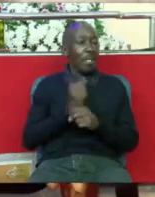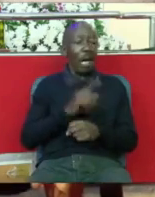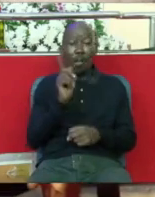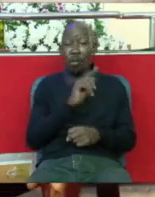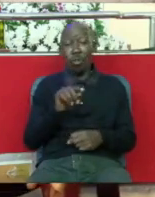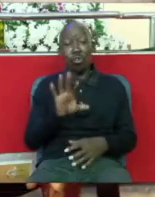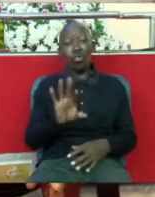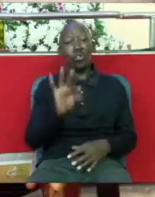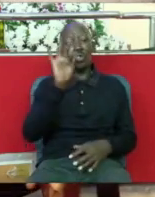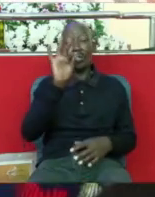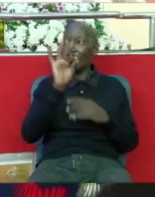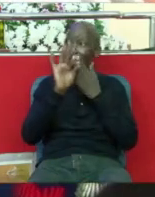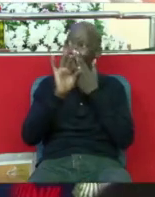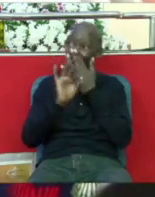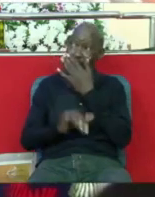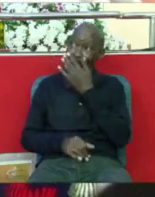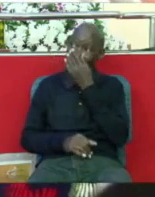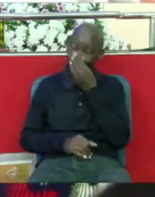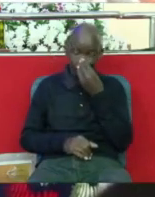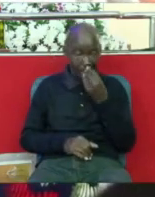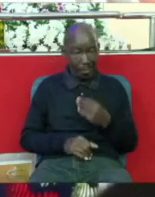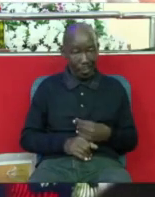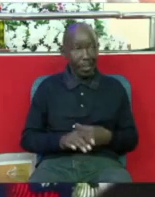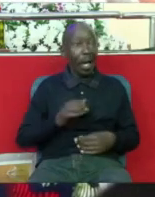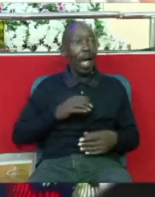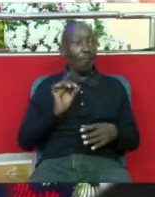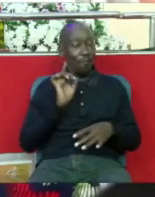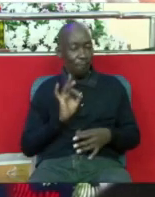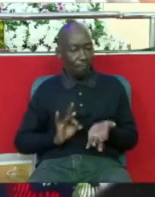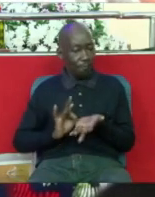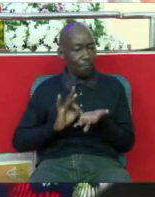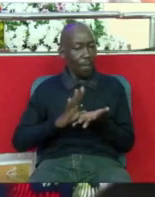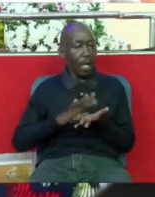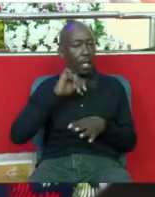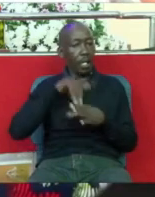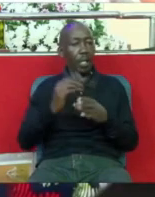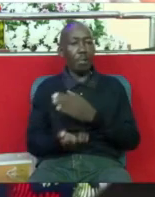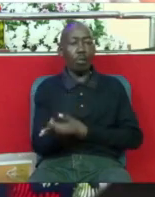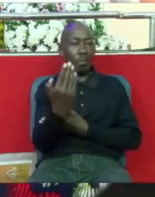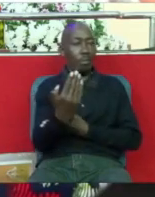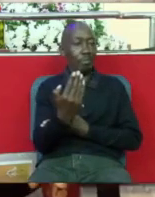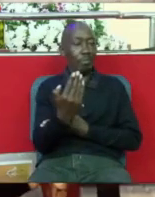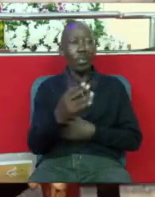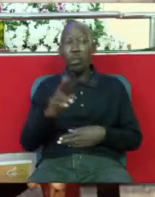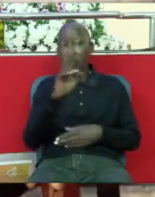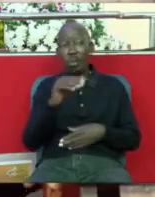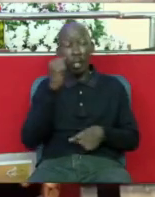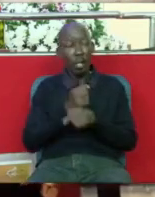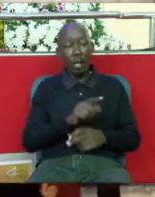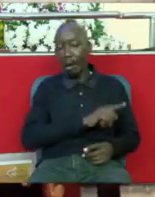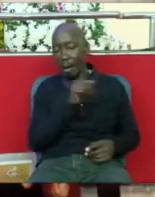akafikiri kwamba alikuwa amefanya uamuzi usiofaa. And I was fired in the morning. Na akafutwa asubuhi. We used to get to my place of work